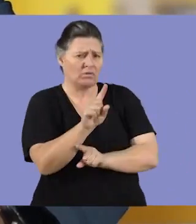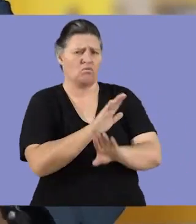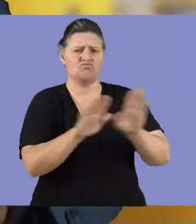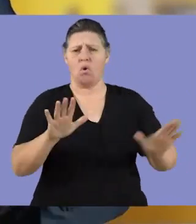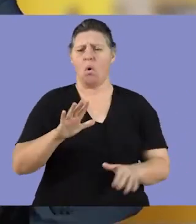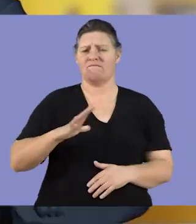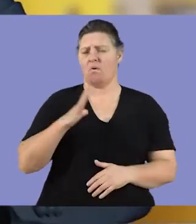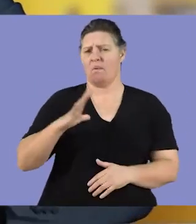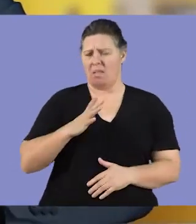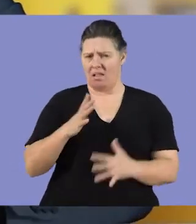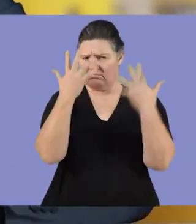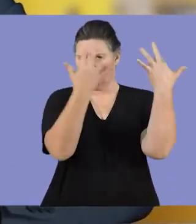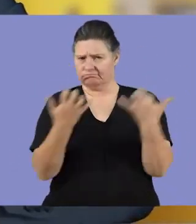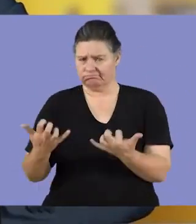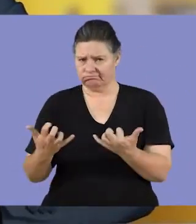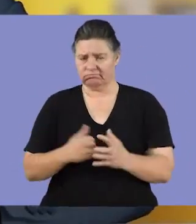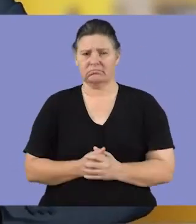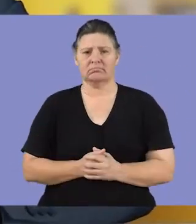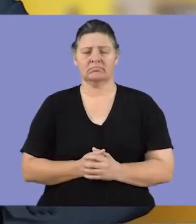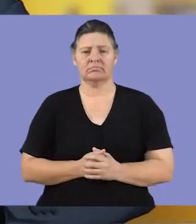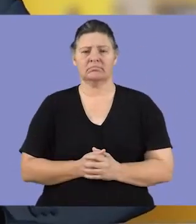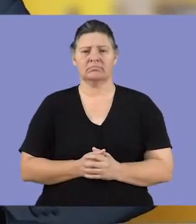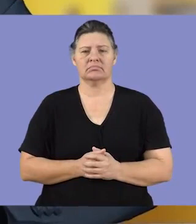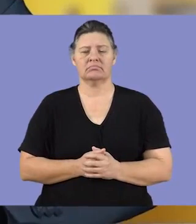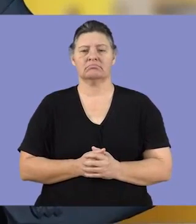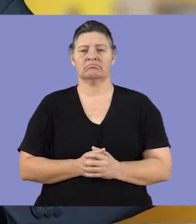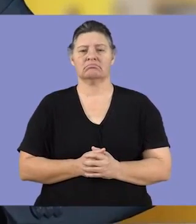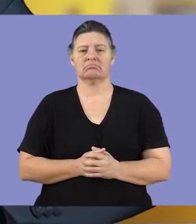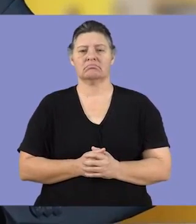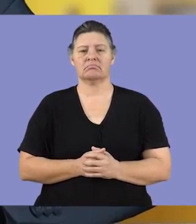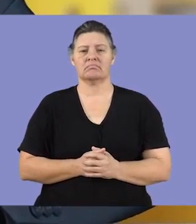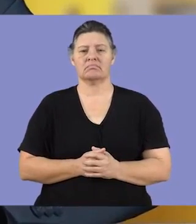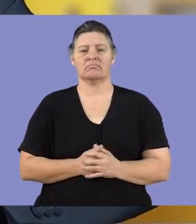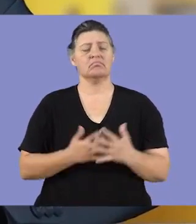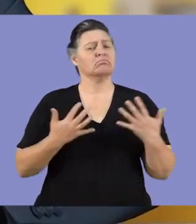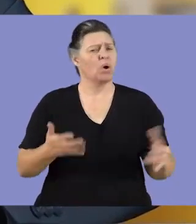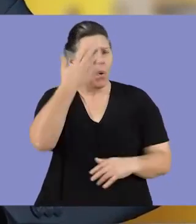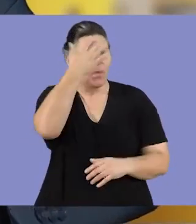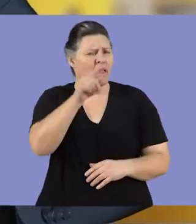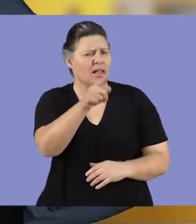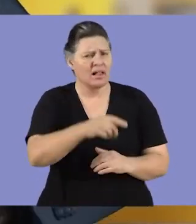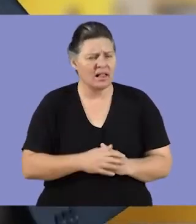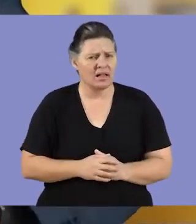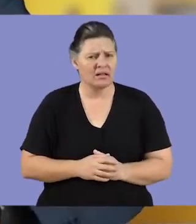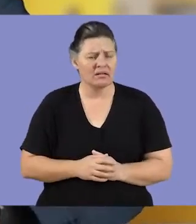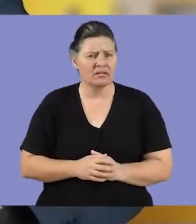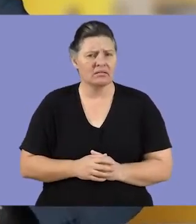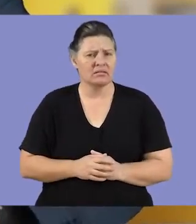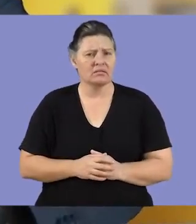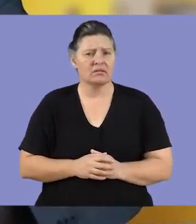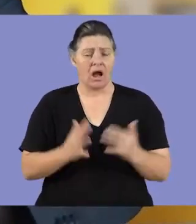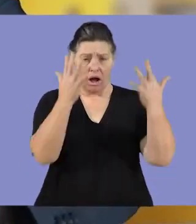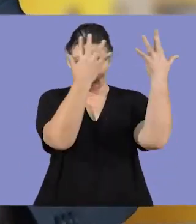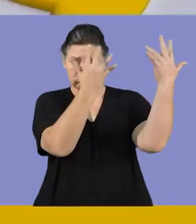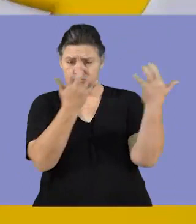on Indigenous bookkeeping. Indigenous bookkeeping. Did you know